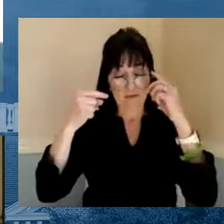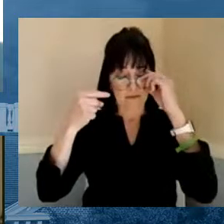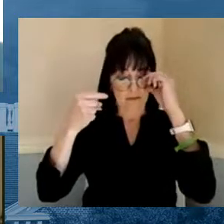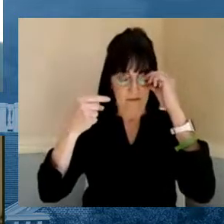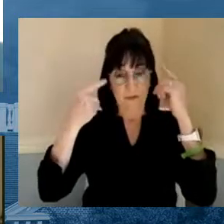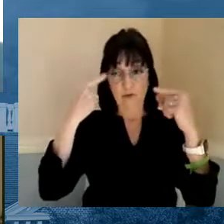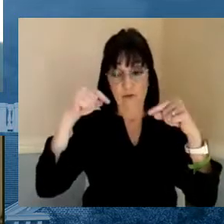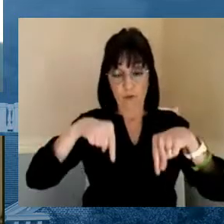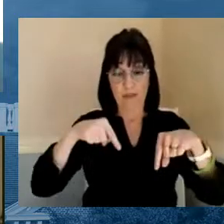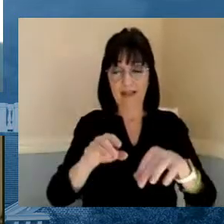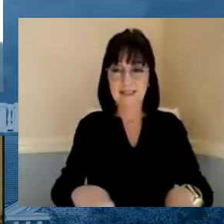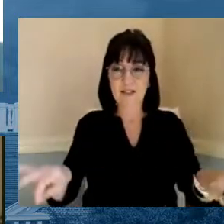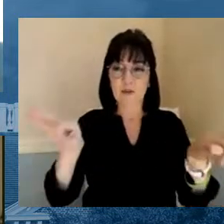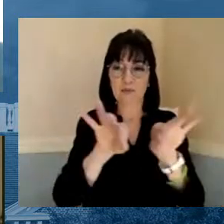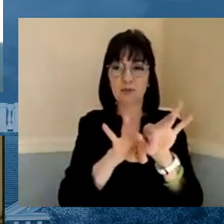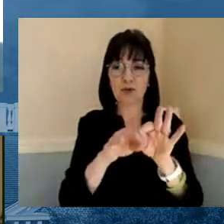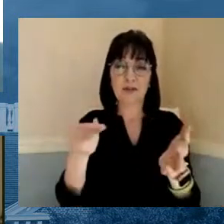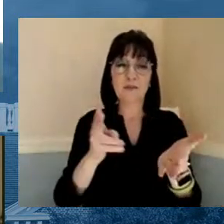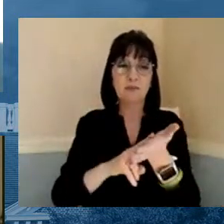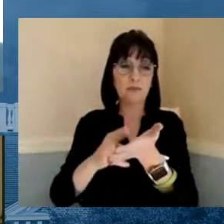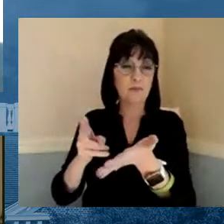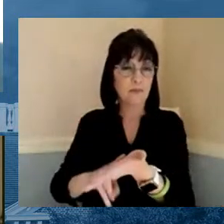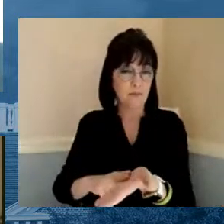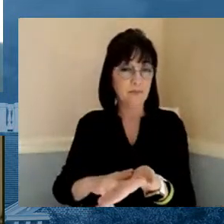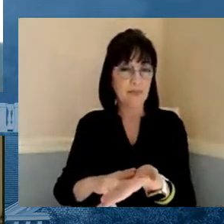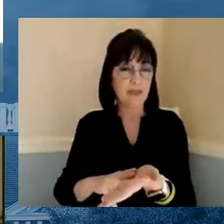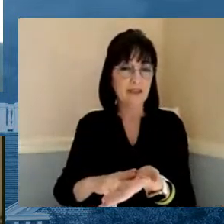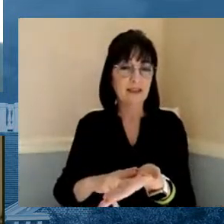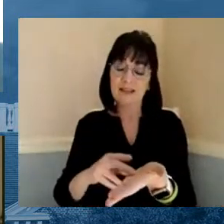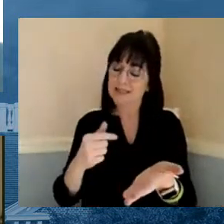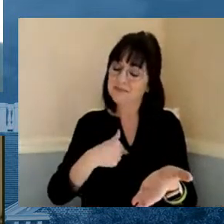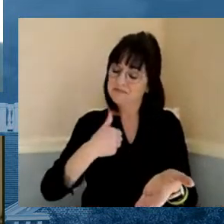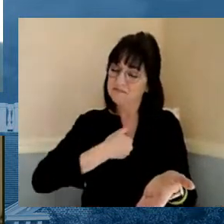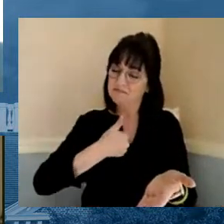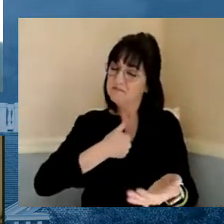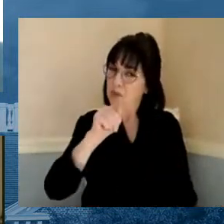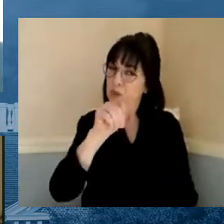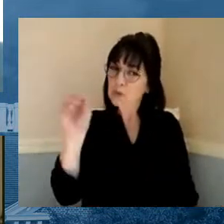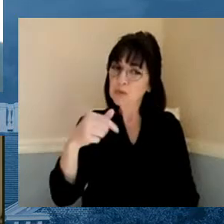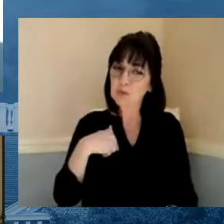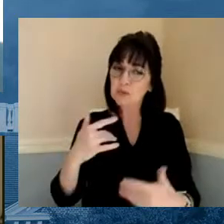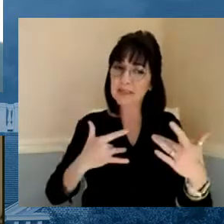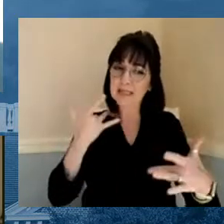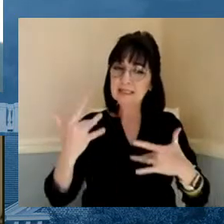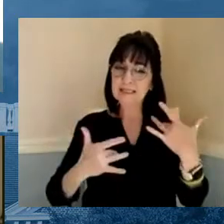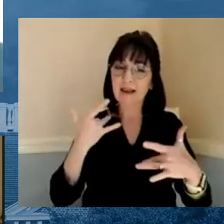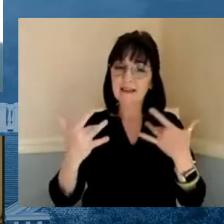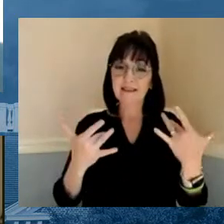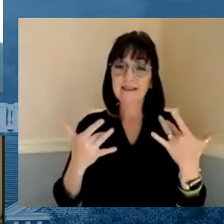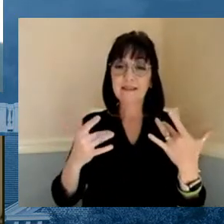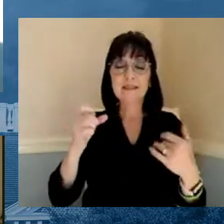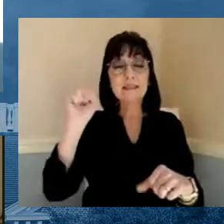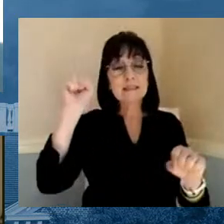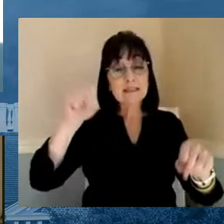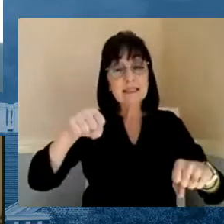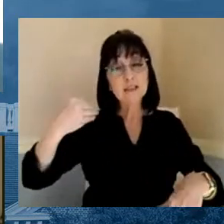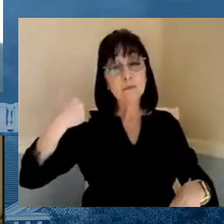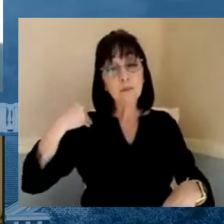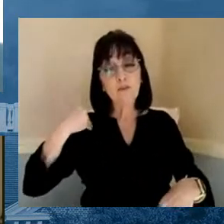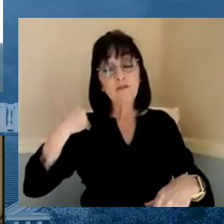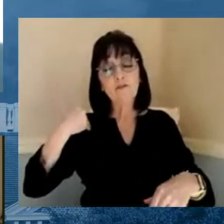proclamation. I too am excited as we've moved away from awareness into acceptance